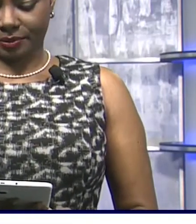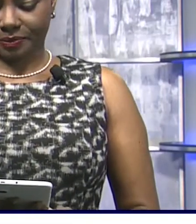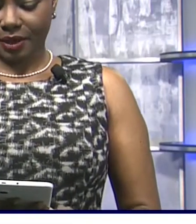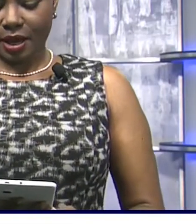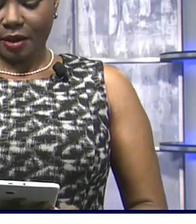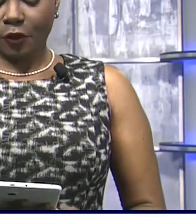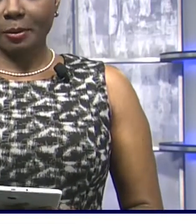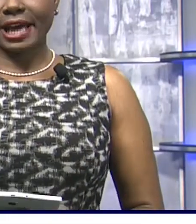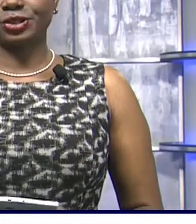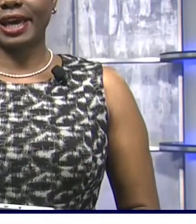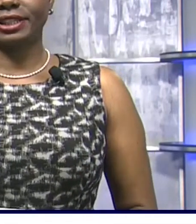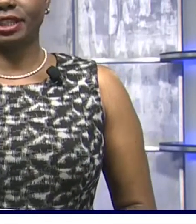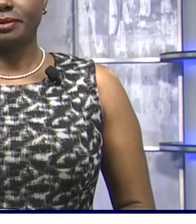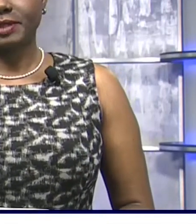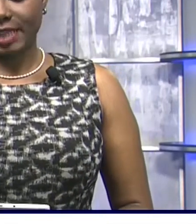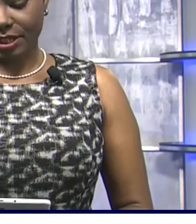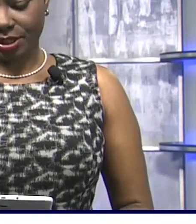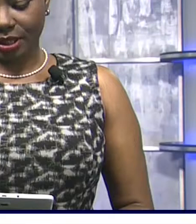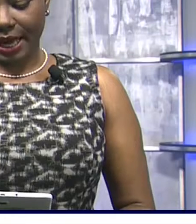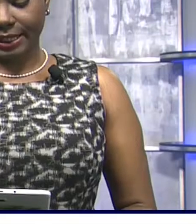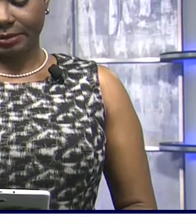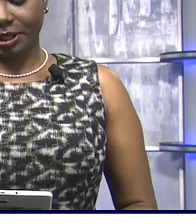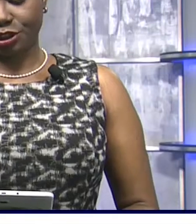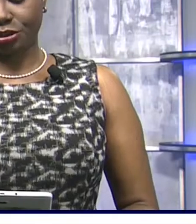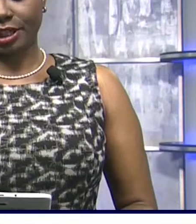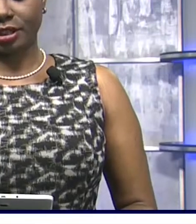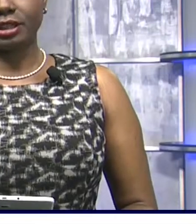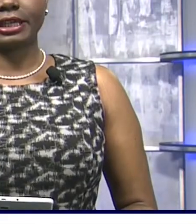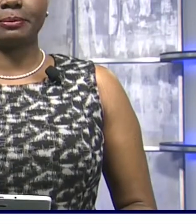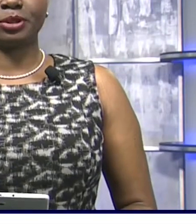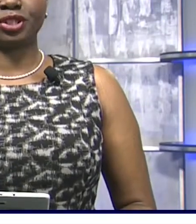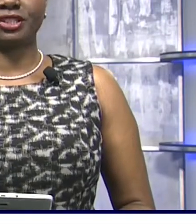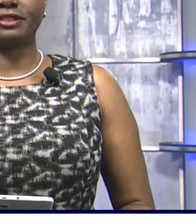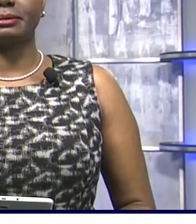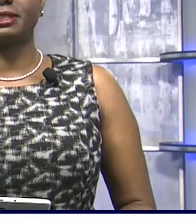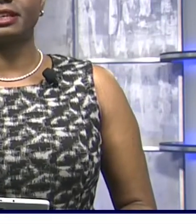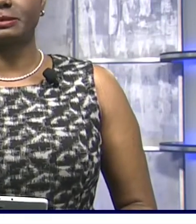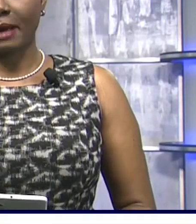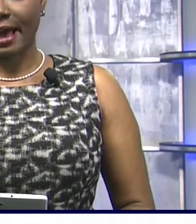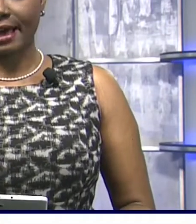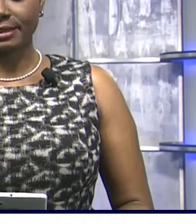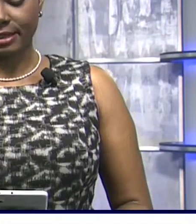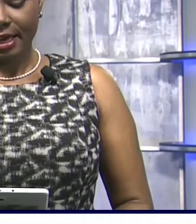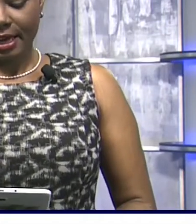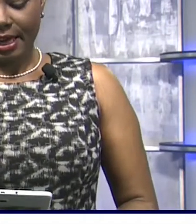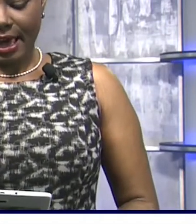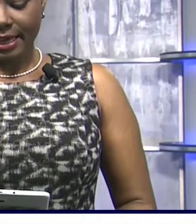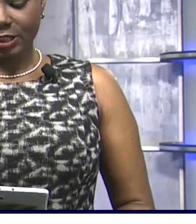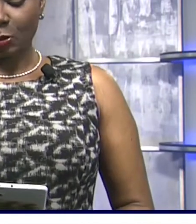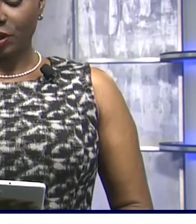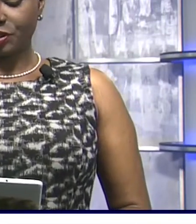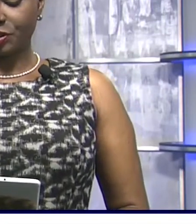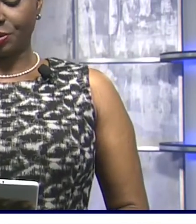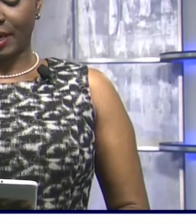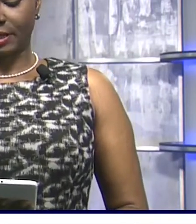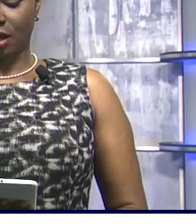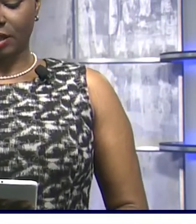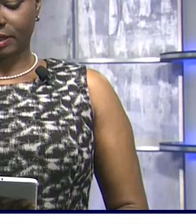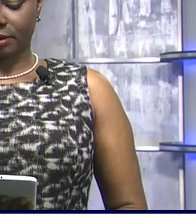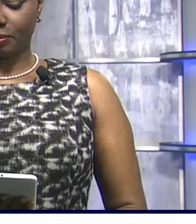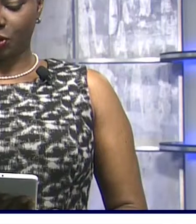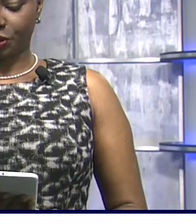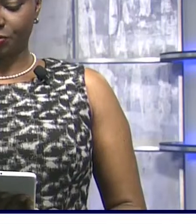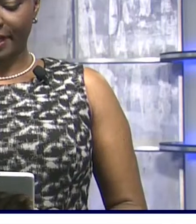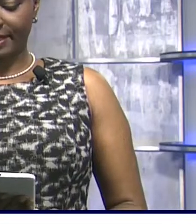acquired. Former educator, senator and administrator Dame Patricia Simmons has passed. And sports too has